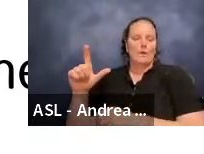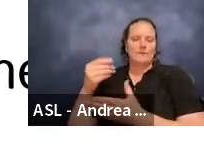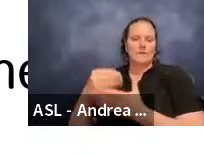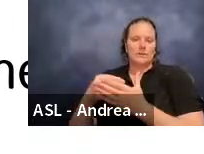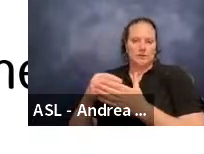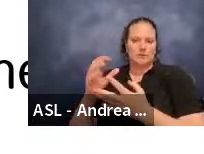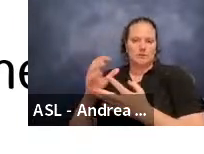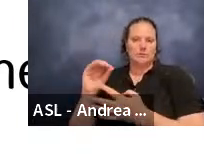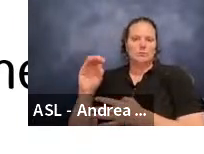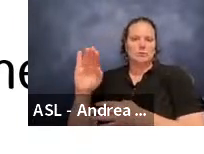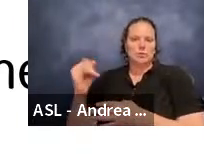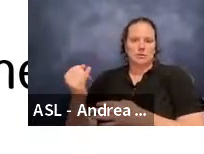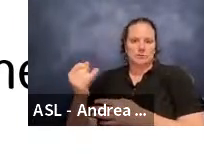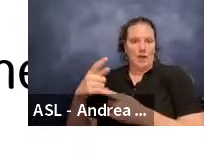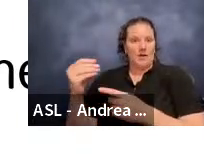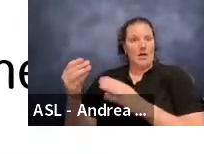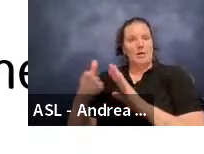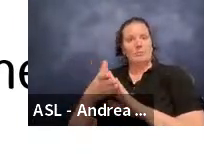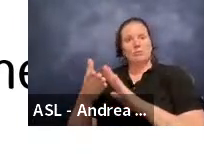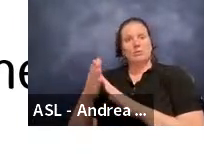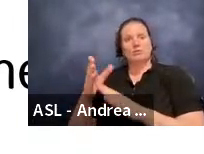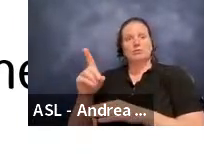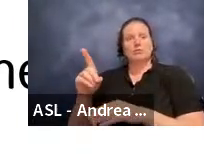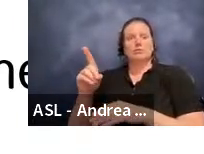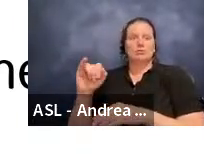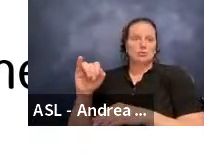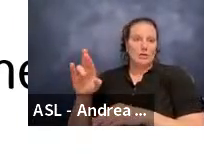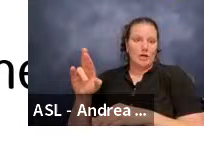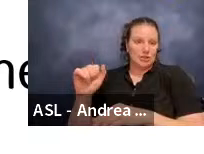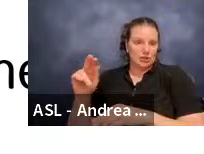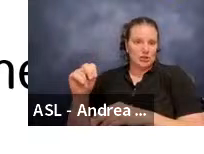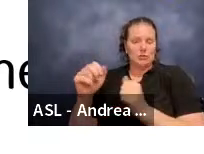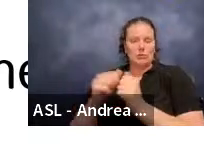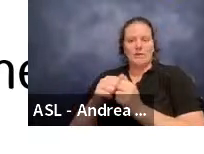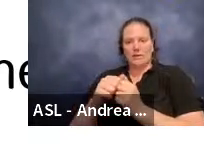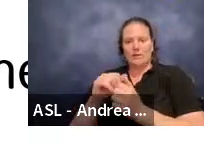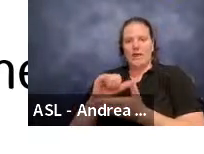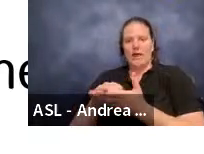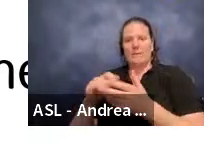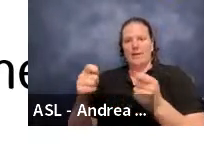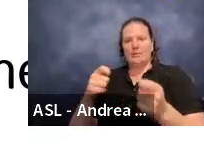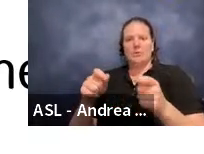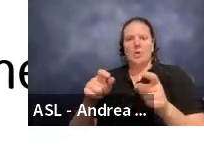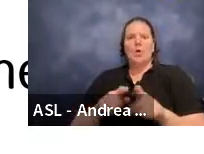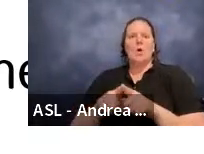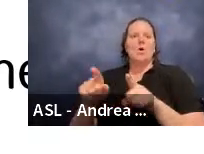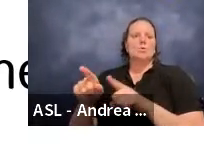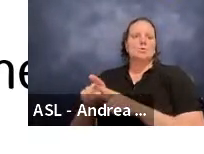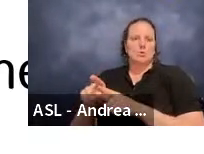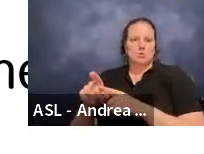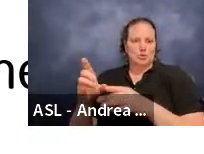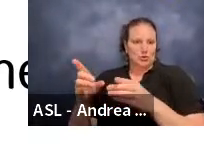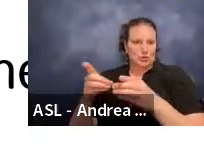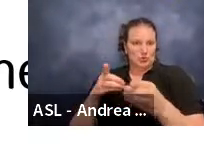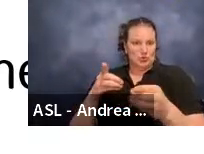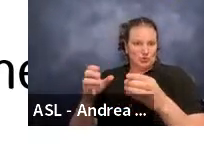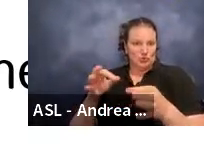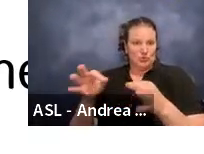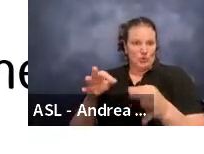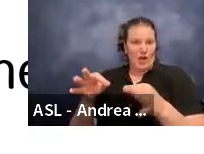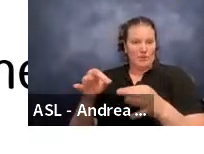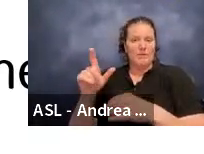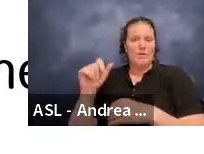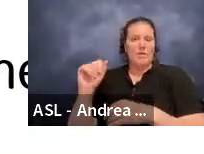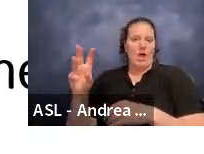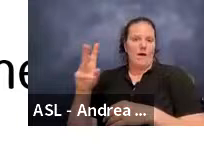the operating direction in terms of, say, traffic management that are also described in law for